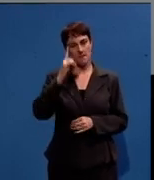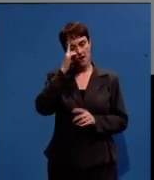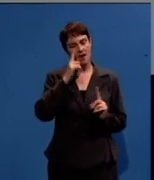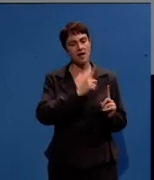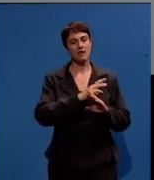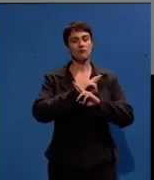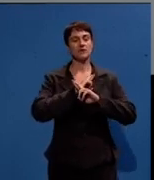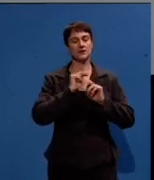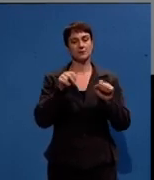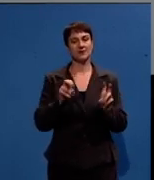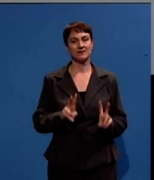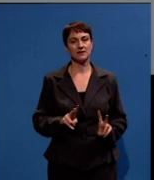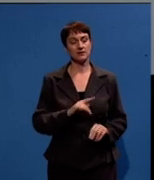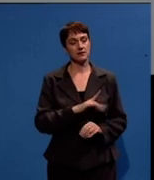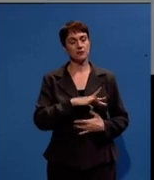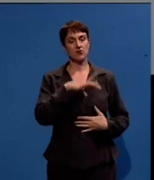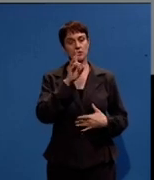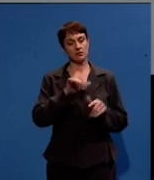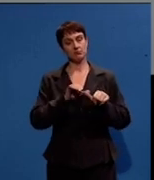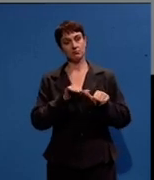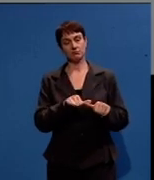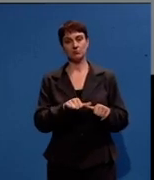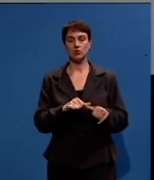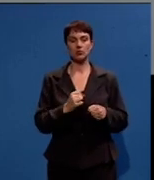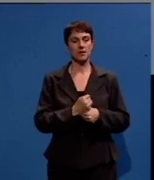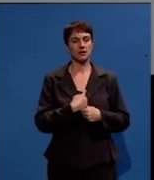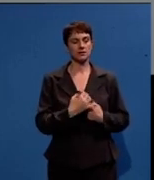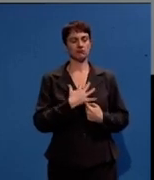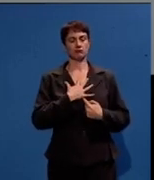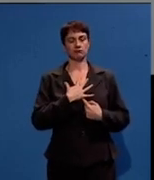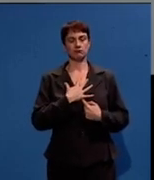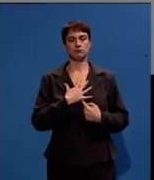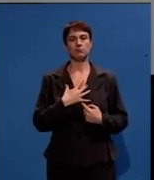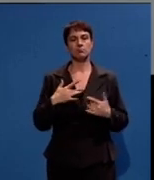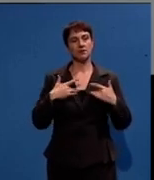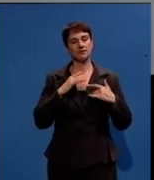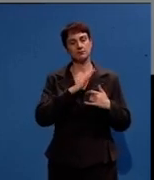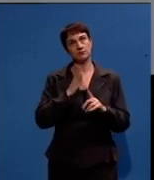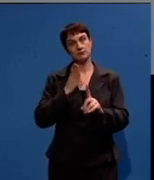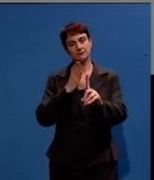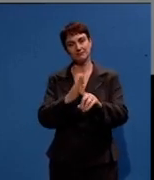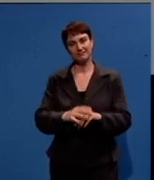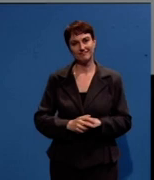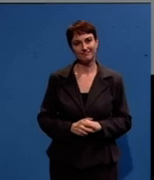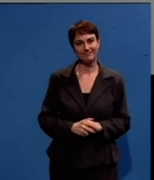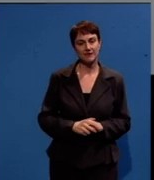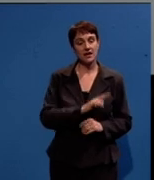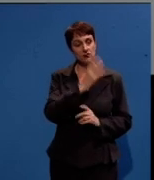peace, and may his spirit continue to inspire us to live out his legacy. His dream lives on in all of